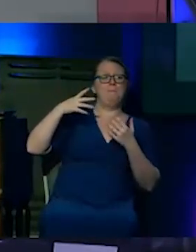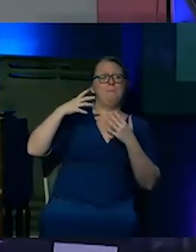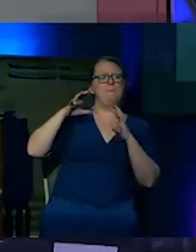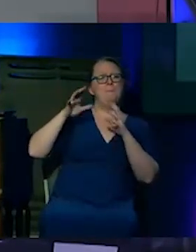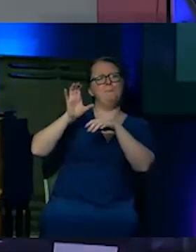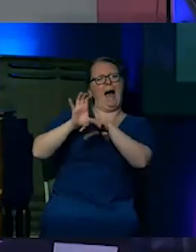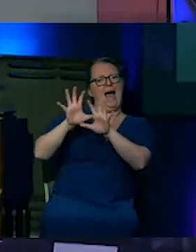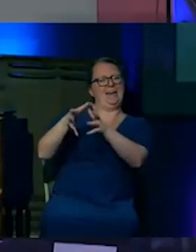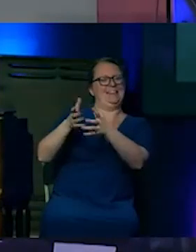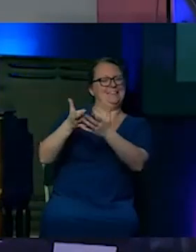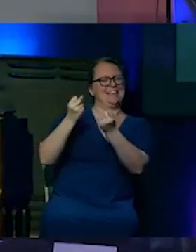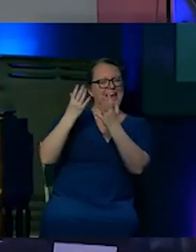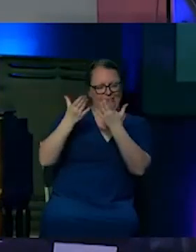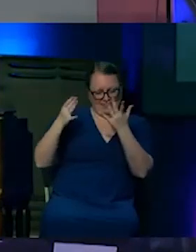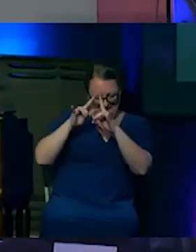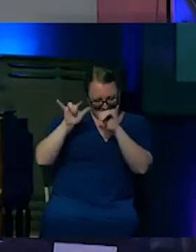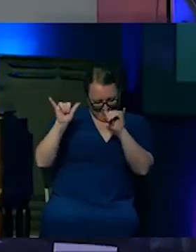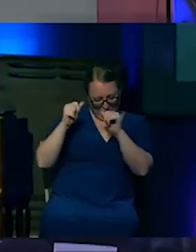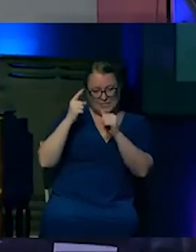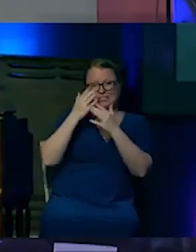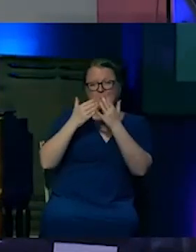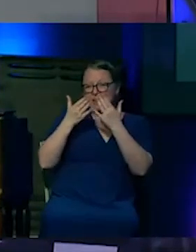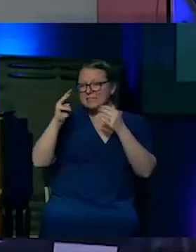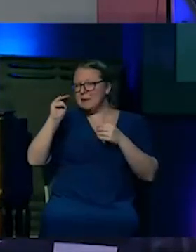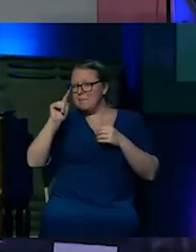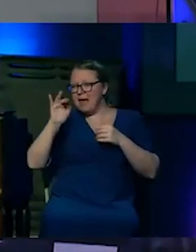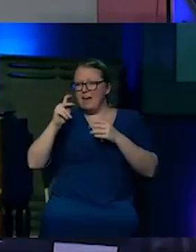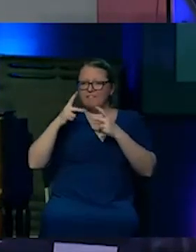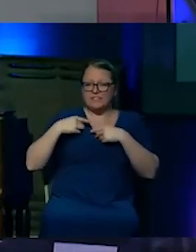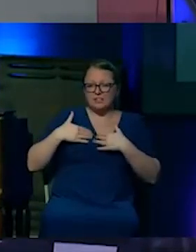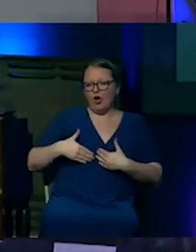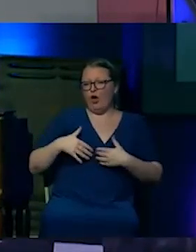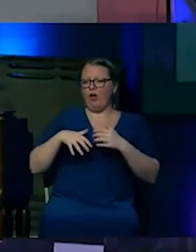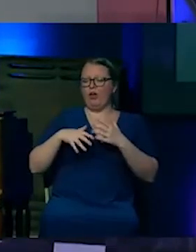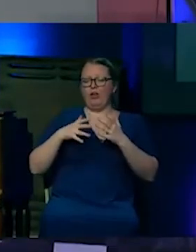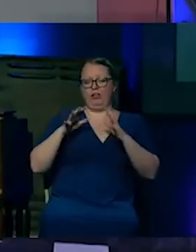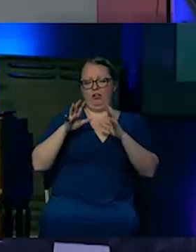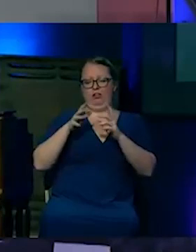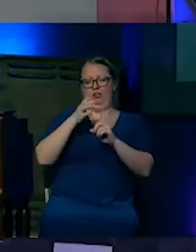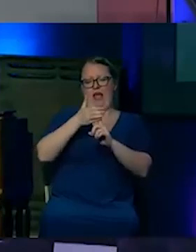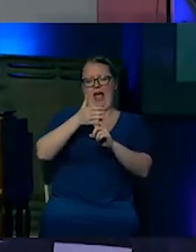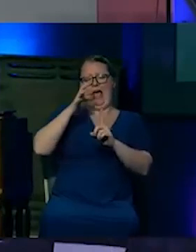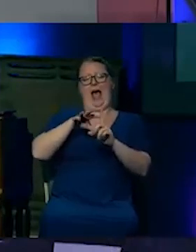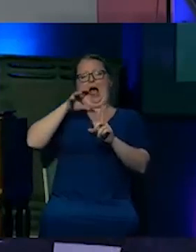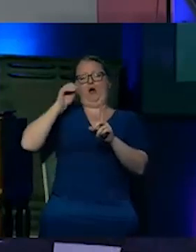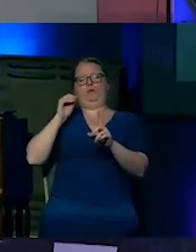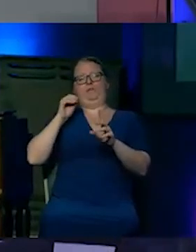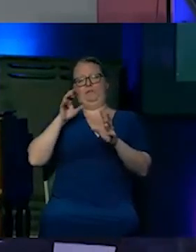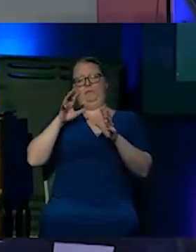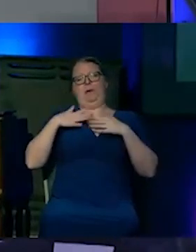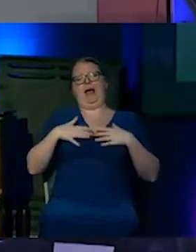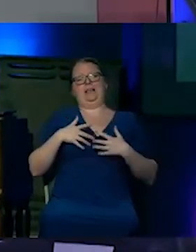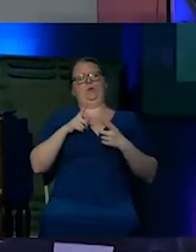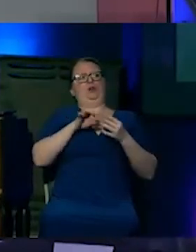it's a lot of things at once, right? Some of it is like this like metaphysical, out-of-body, transcendent experience when you're connected to other